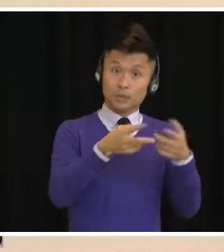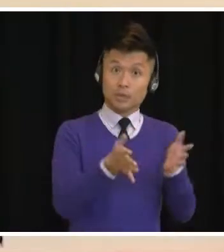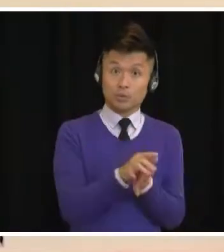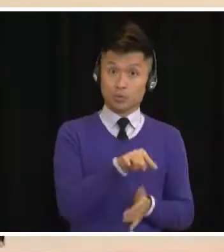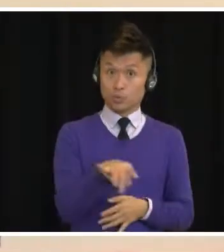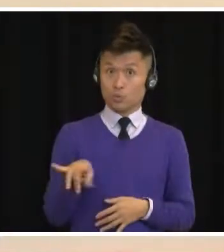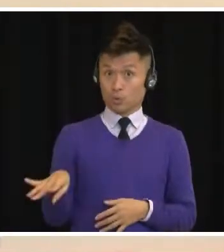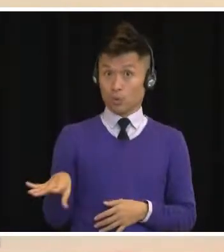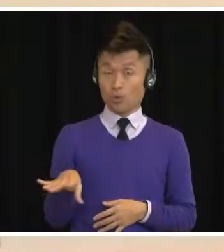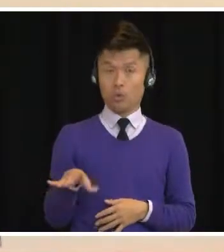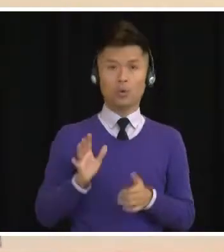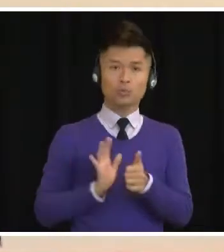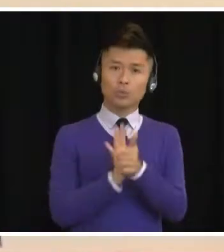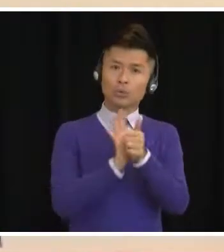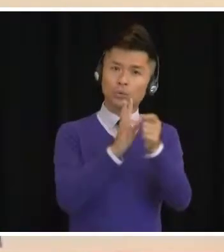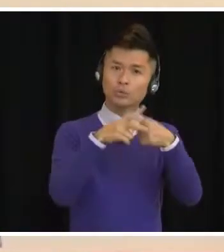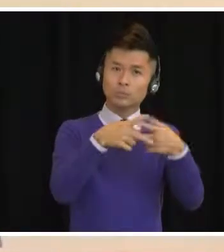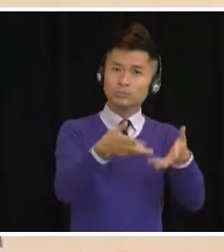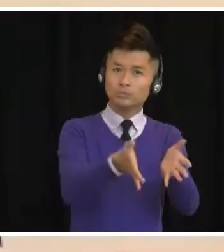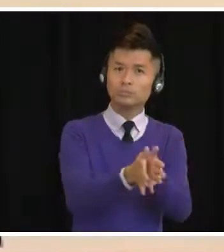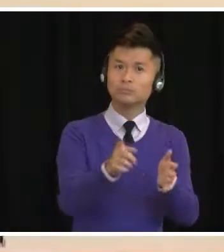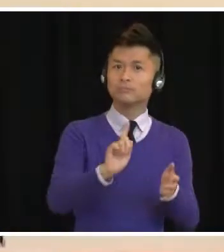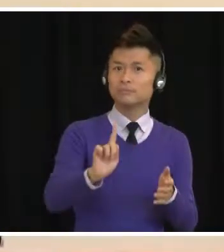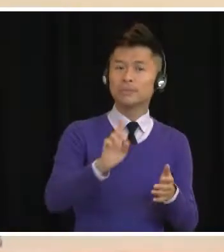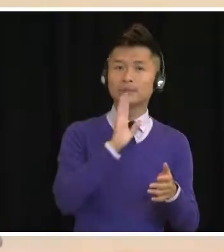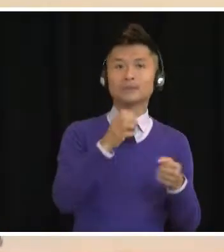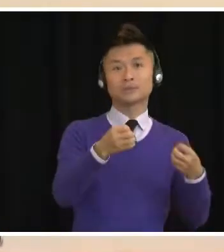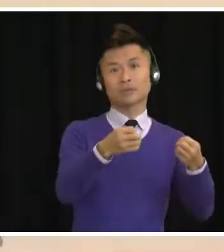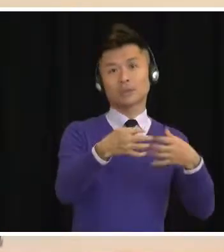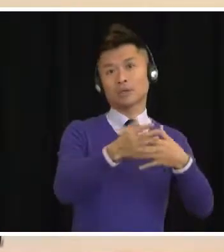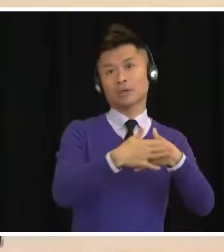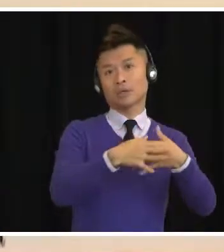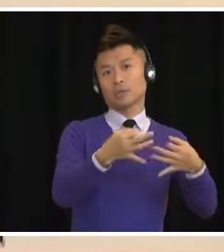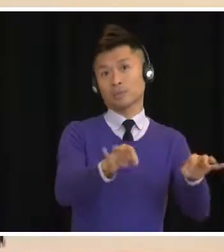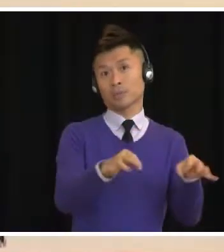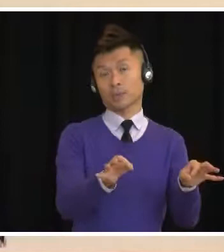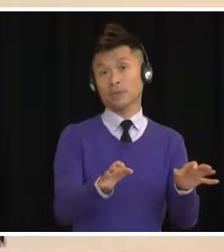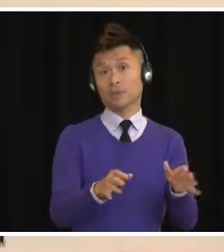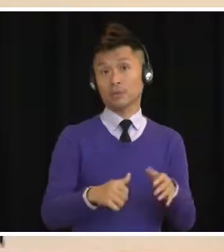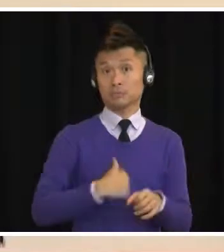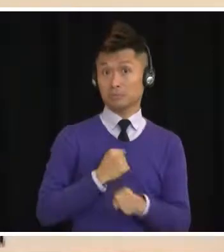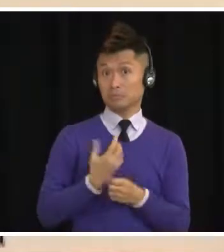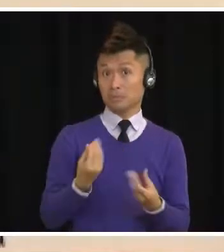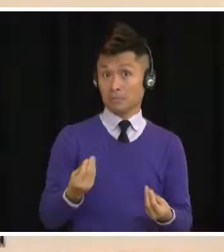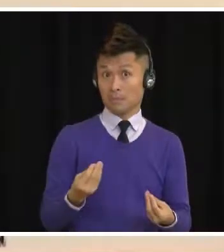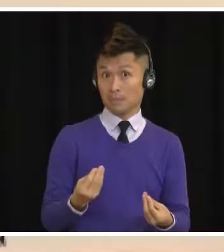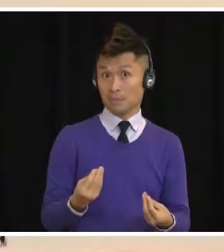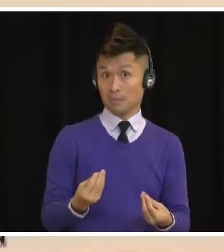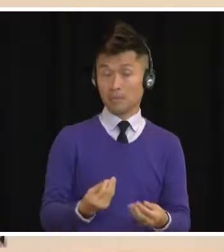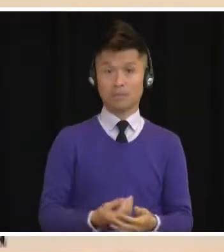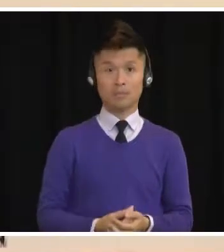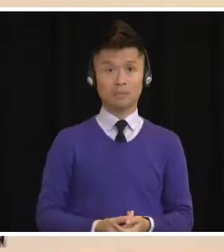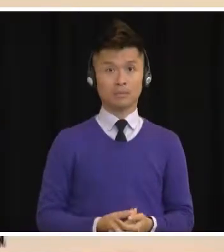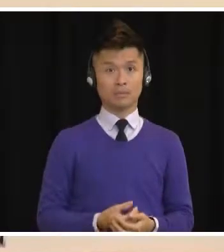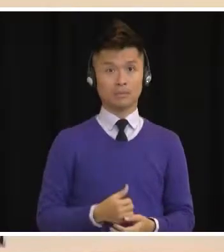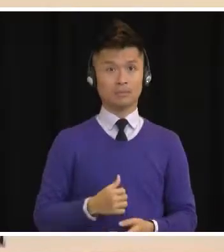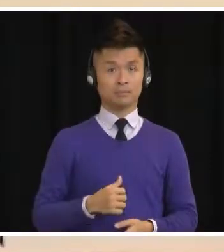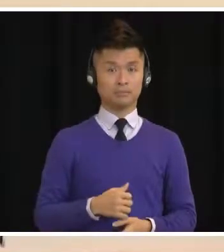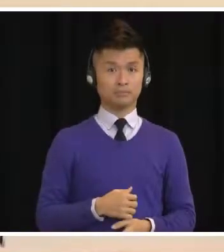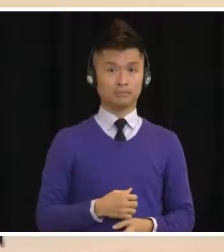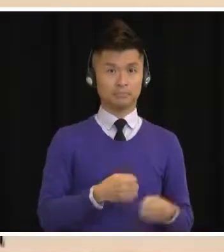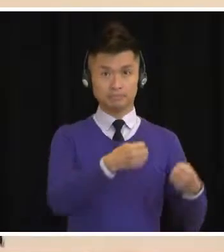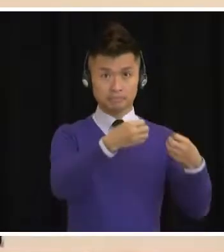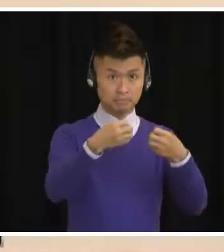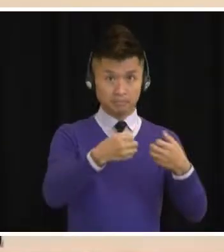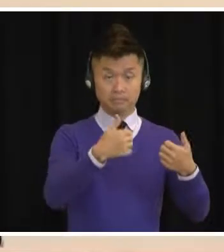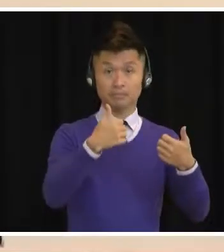discusses and encourages? Does it have any power of any sort to direct action within departments or